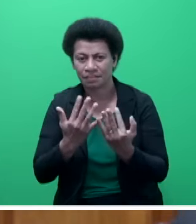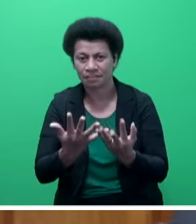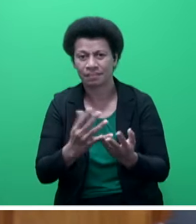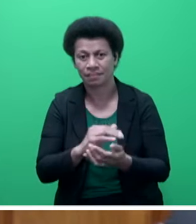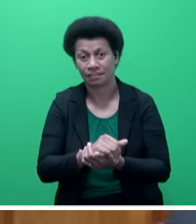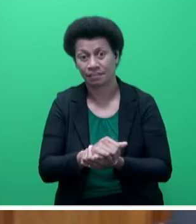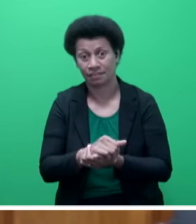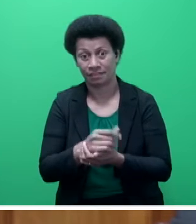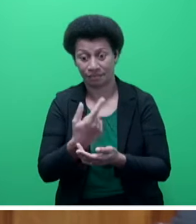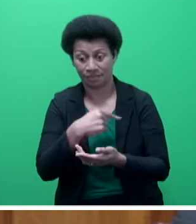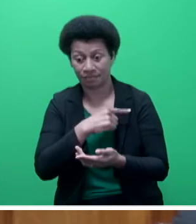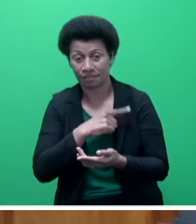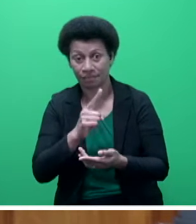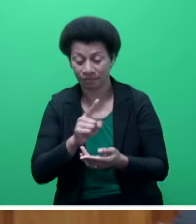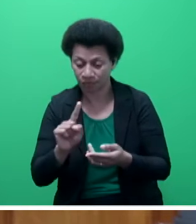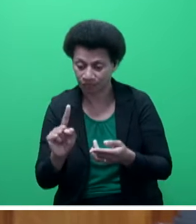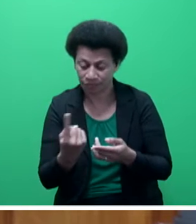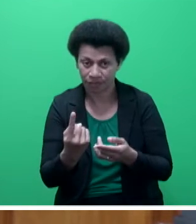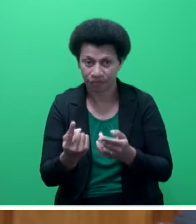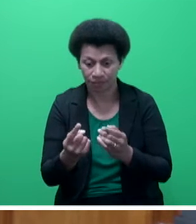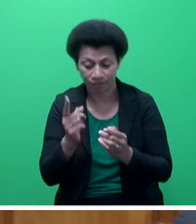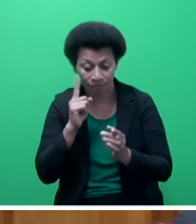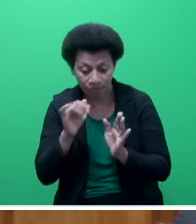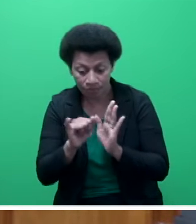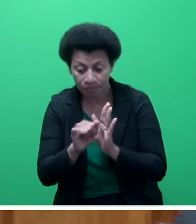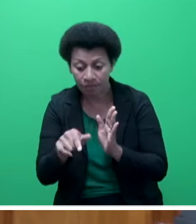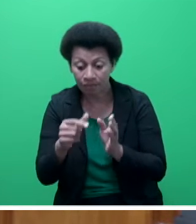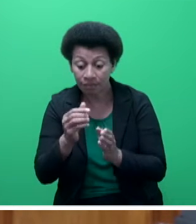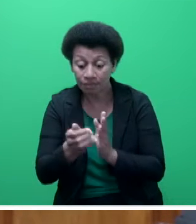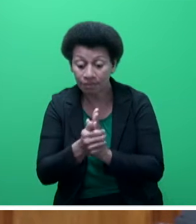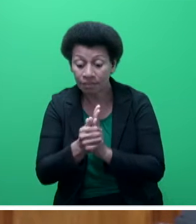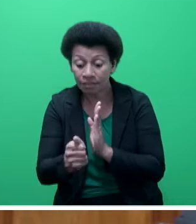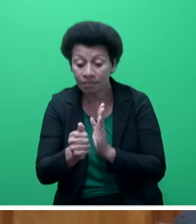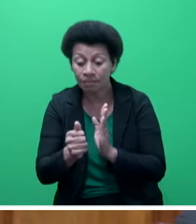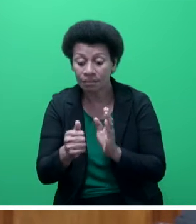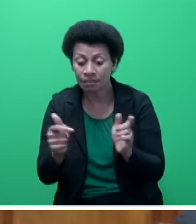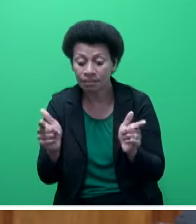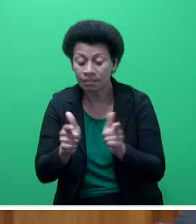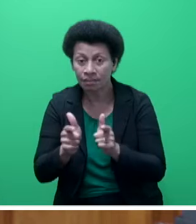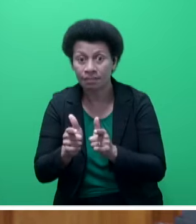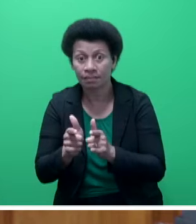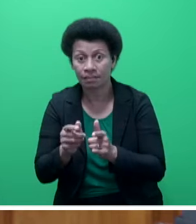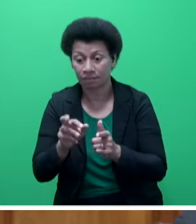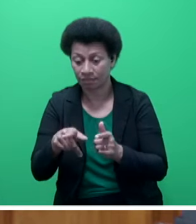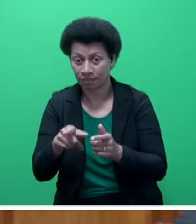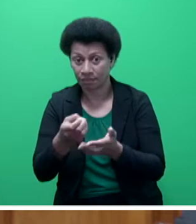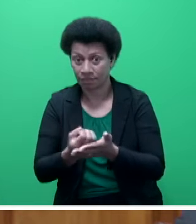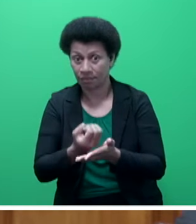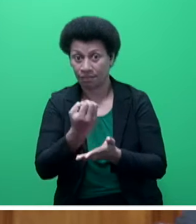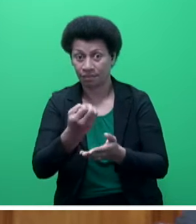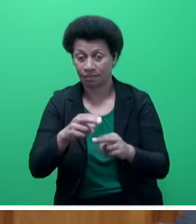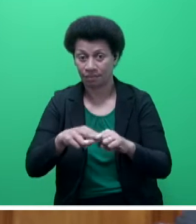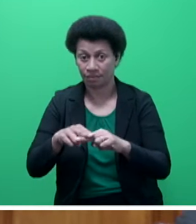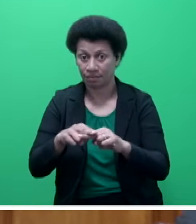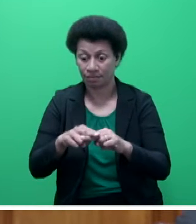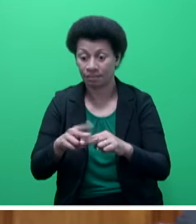Speaker, to first identify the skill shortages within the rapidly developing Fijian economy, and next to expediting